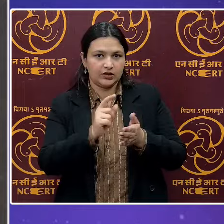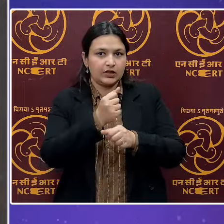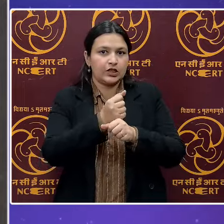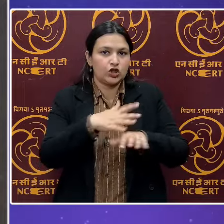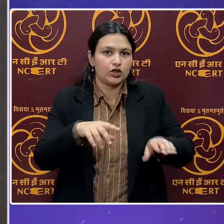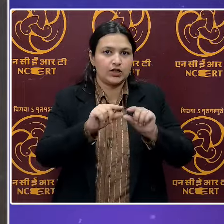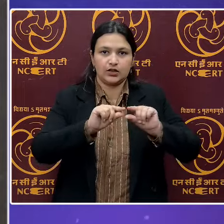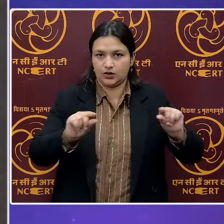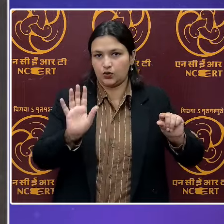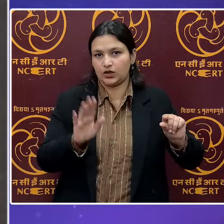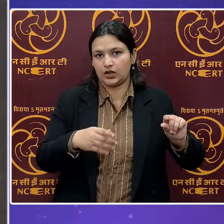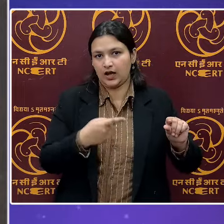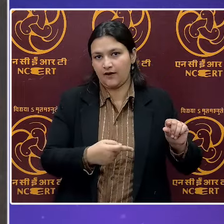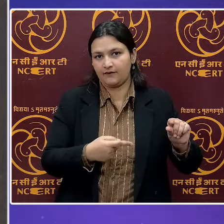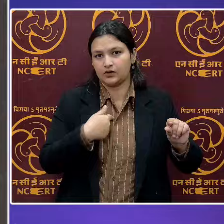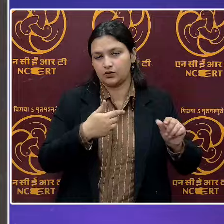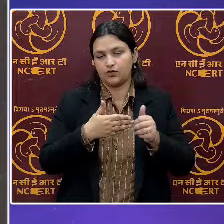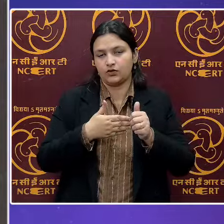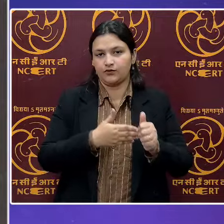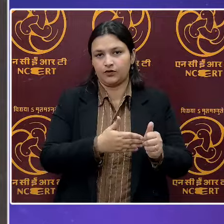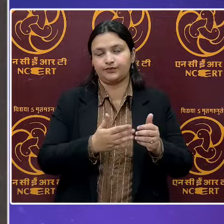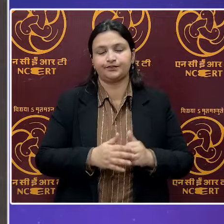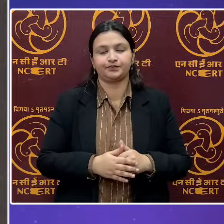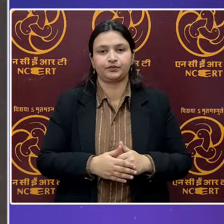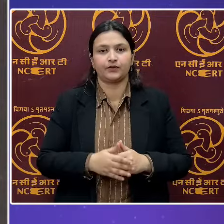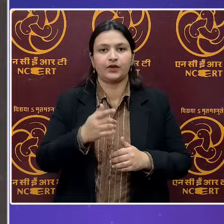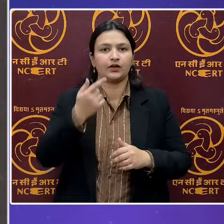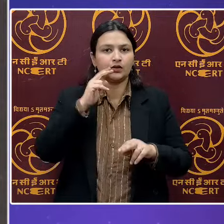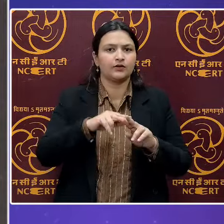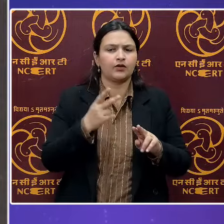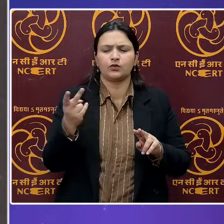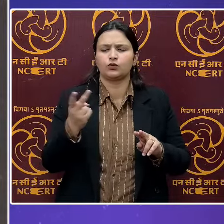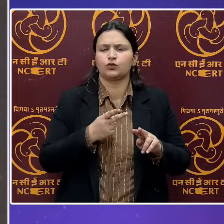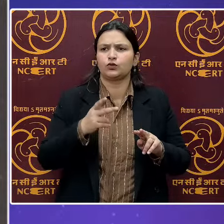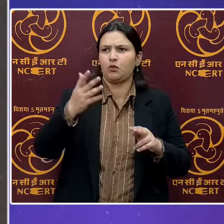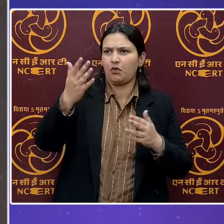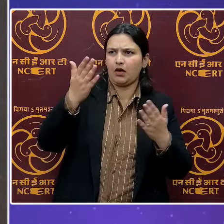4. So when you compare these, a is equal to 5.